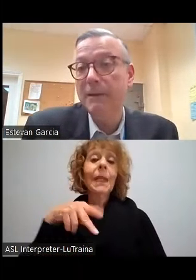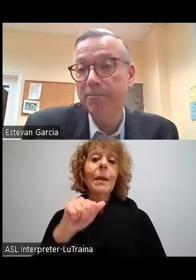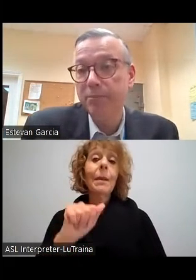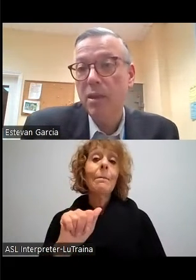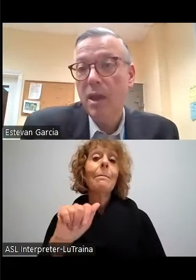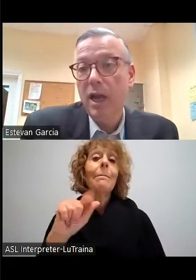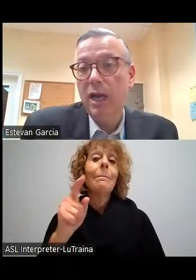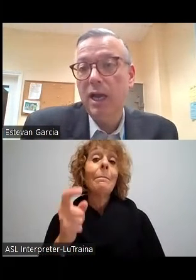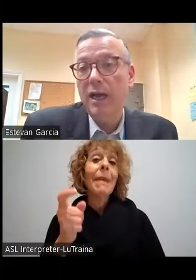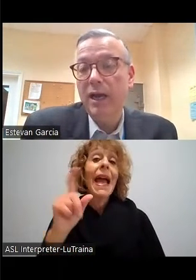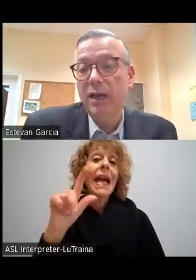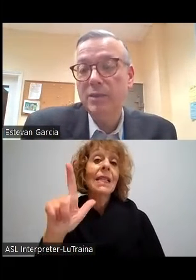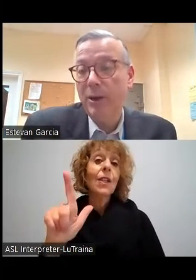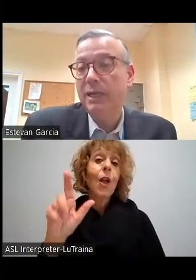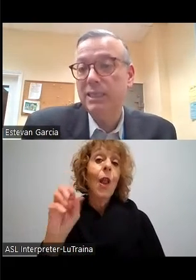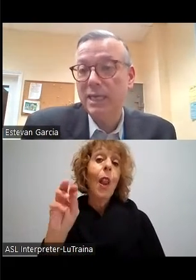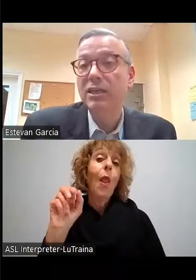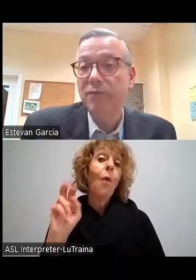protect